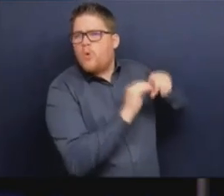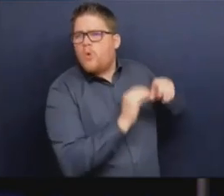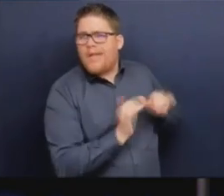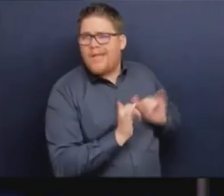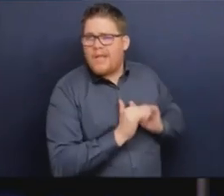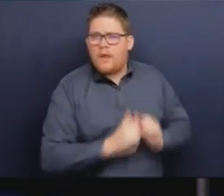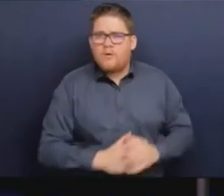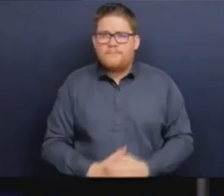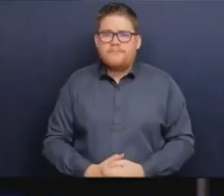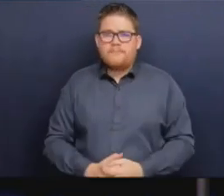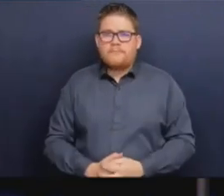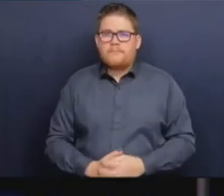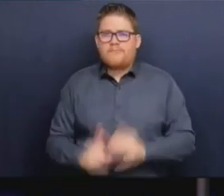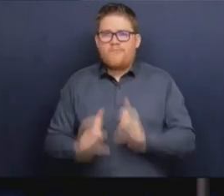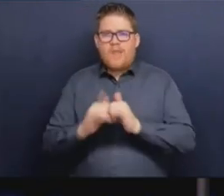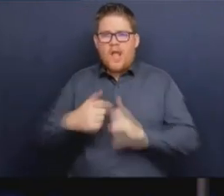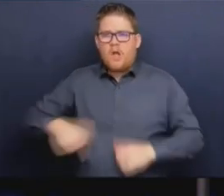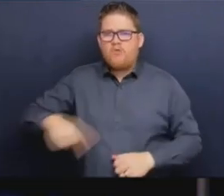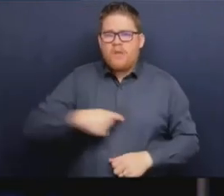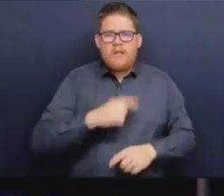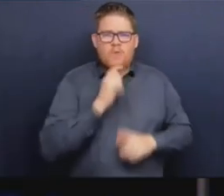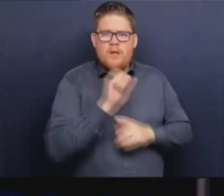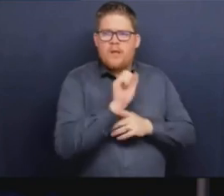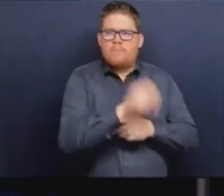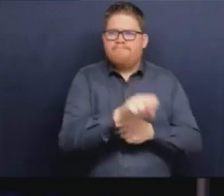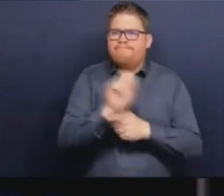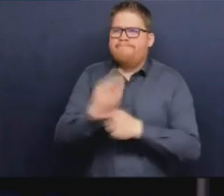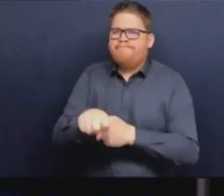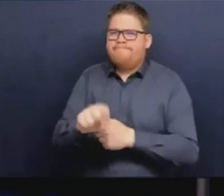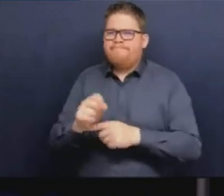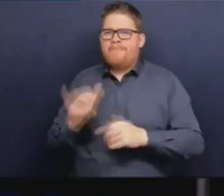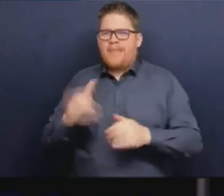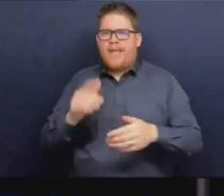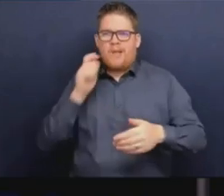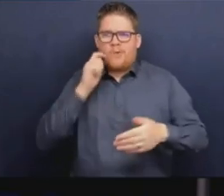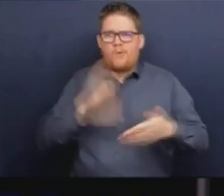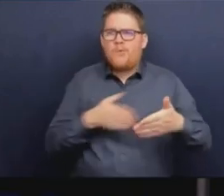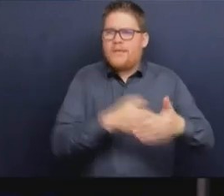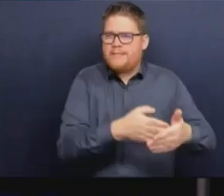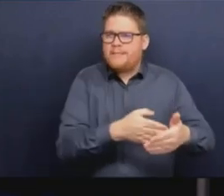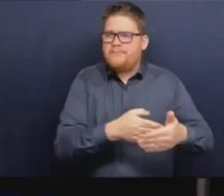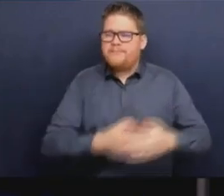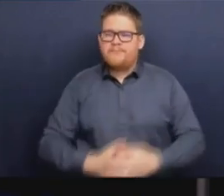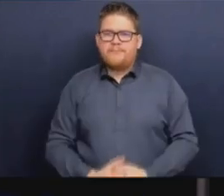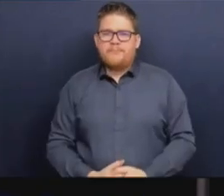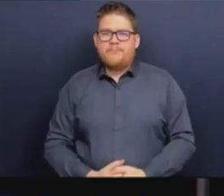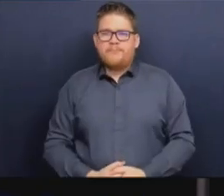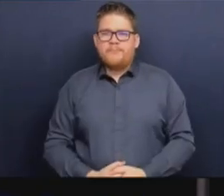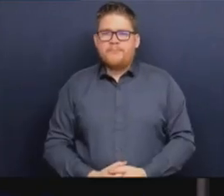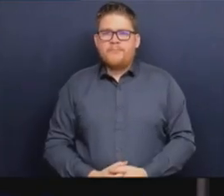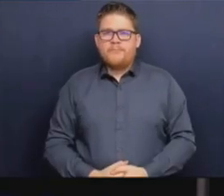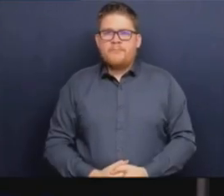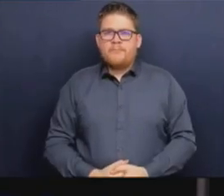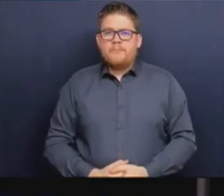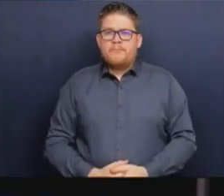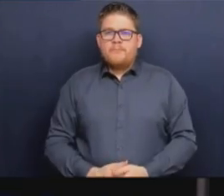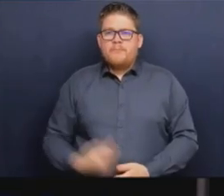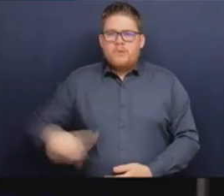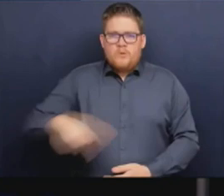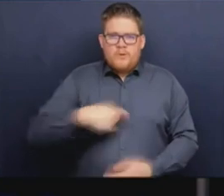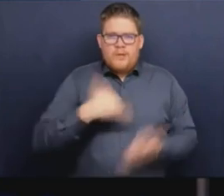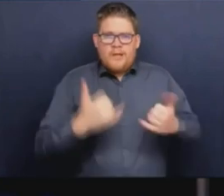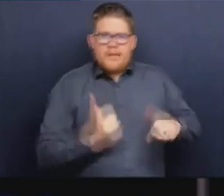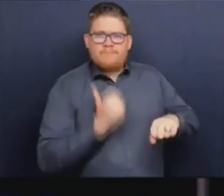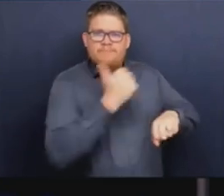year, this work will be strengthened by the introduction of BC's first Anti-Racism Act.